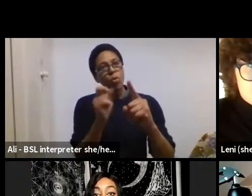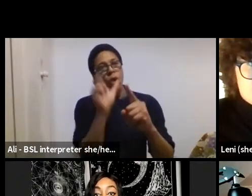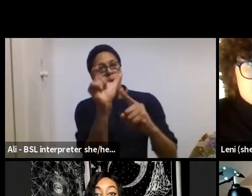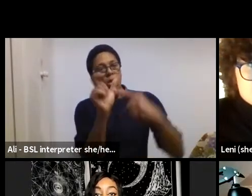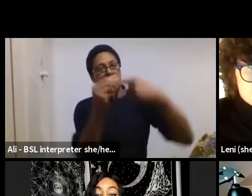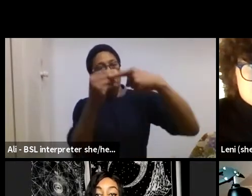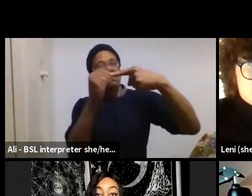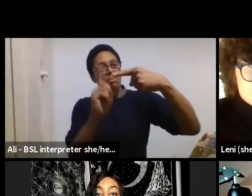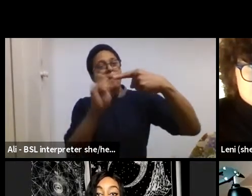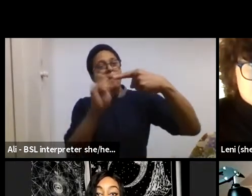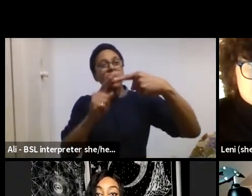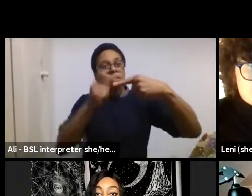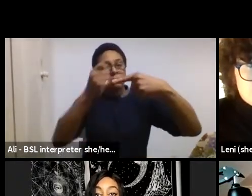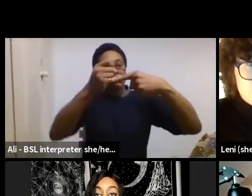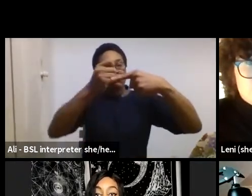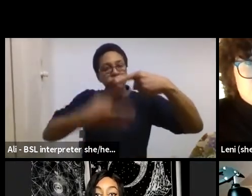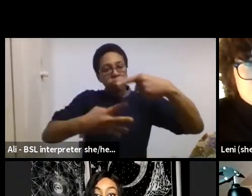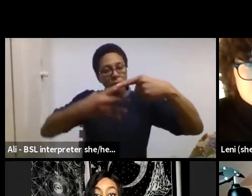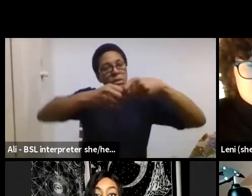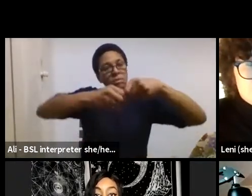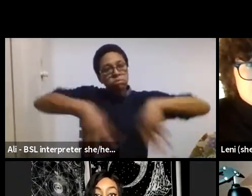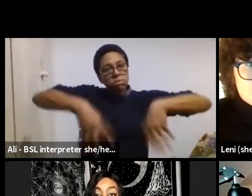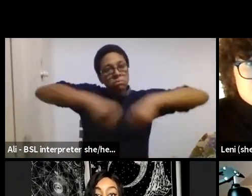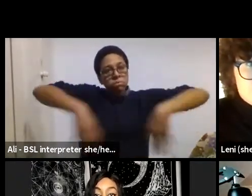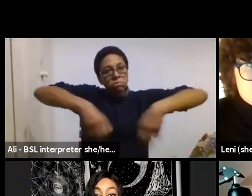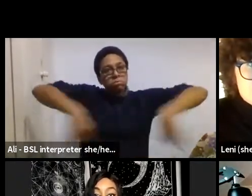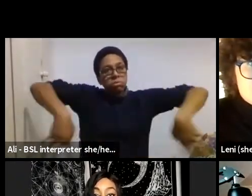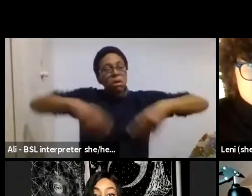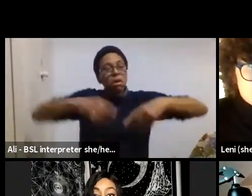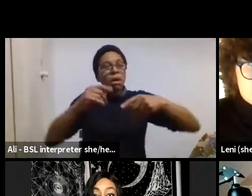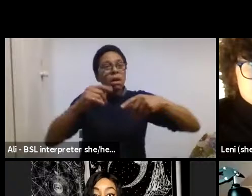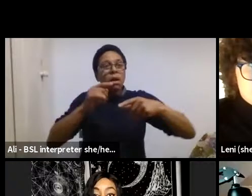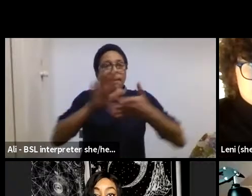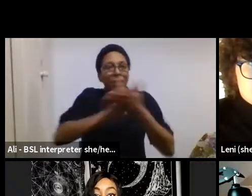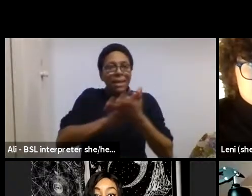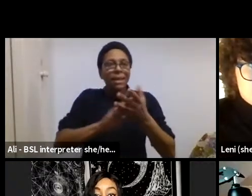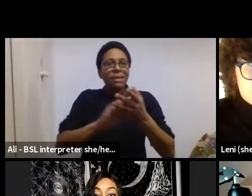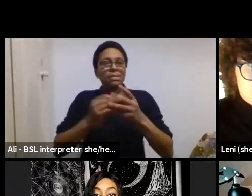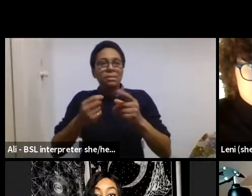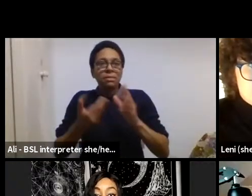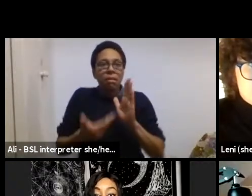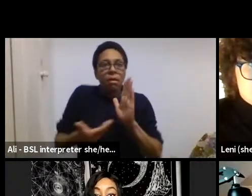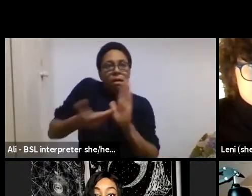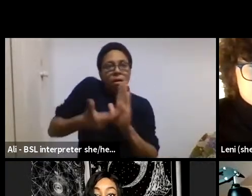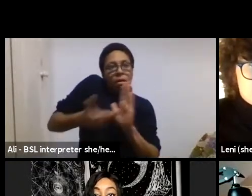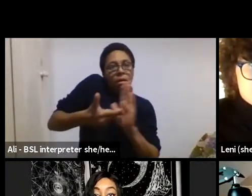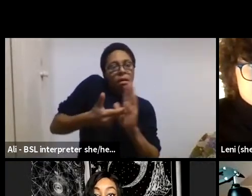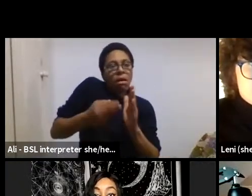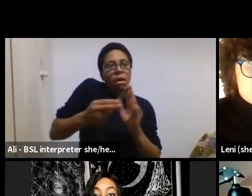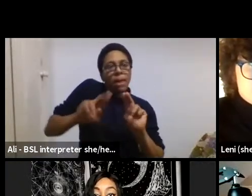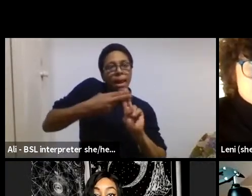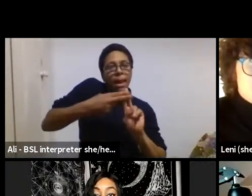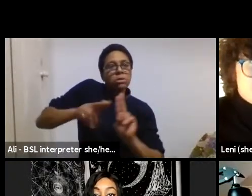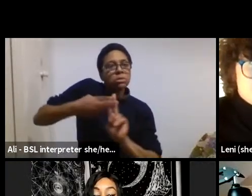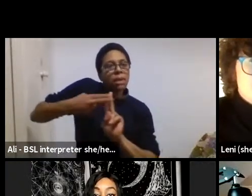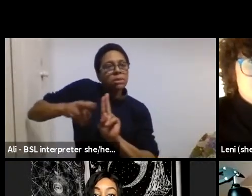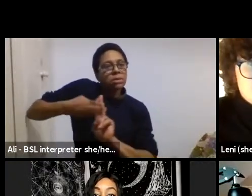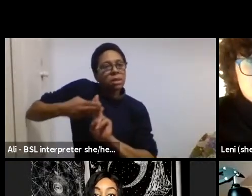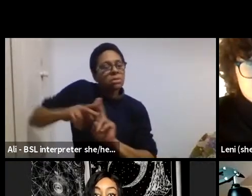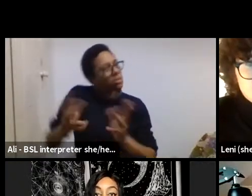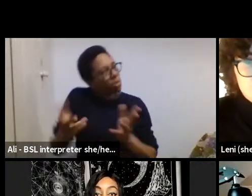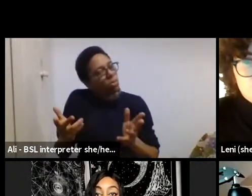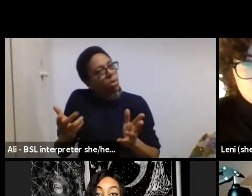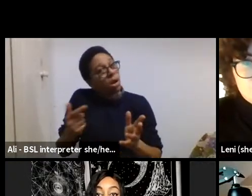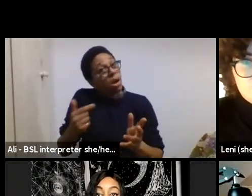attitude to it, which of course there isn't, absolutely not. And so I think finding representation in